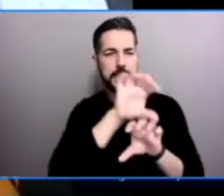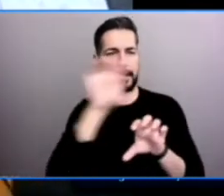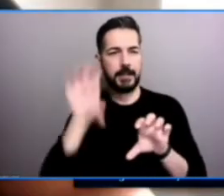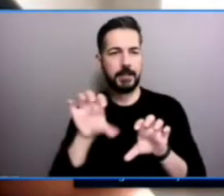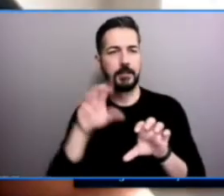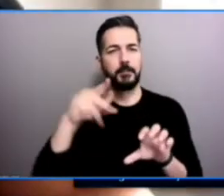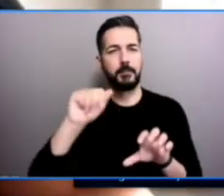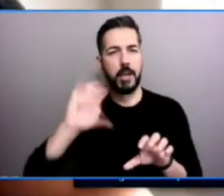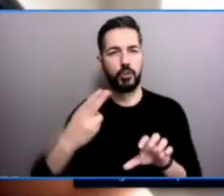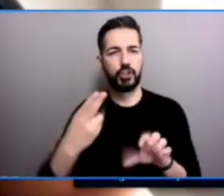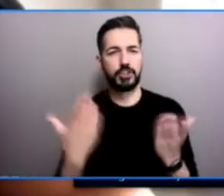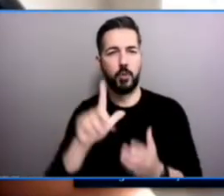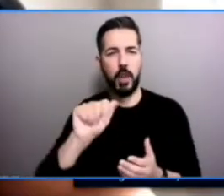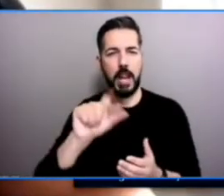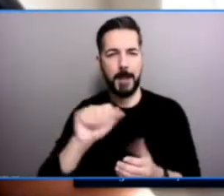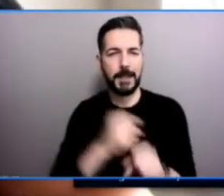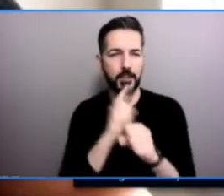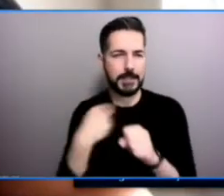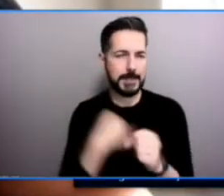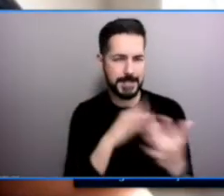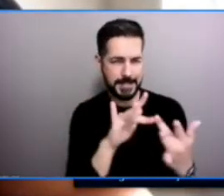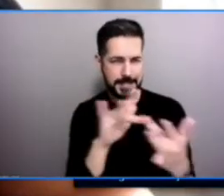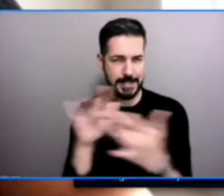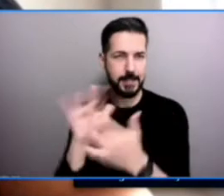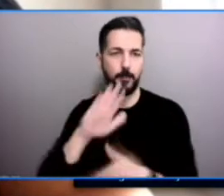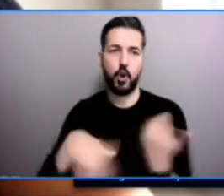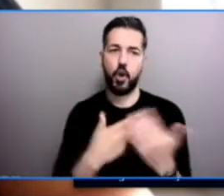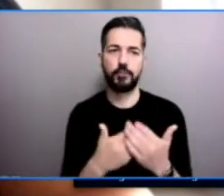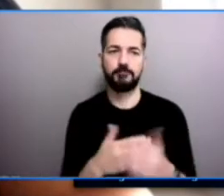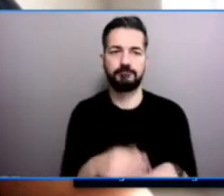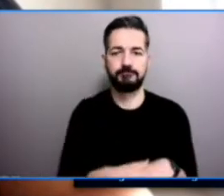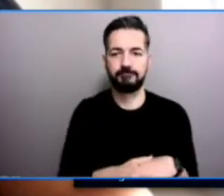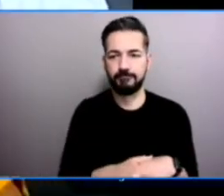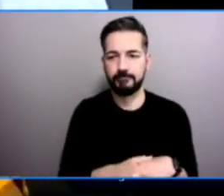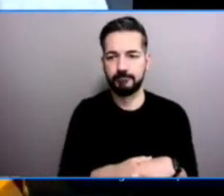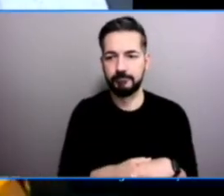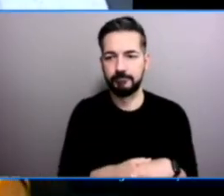state and push for the things that we need. So I was also talking about how